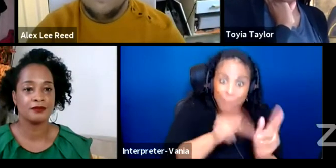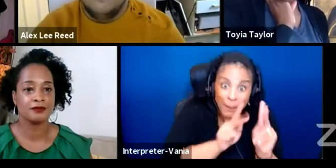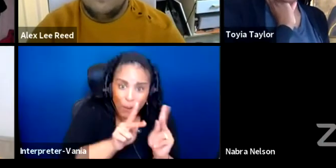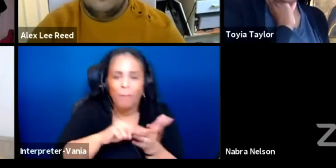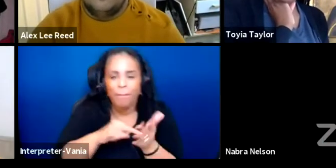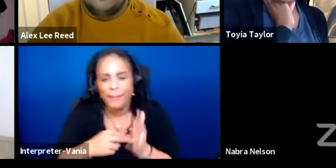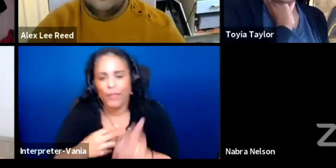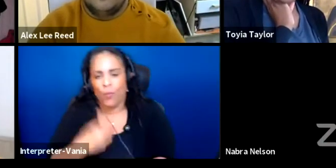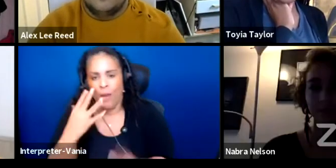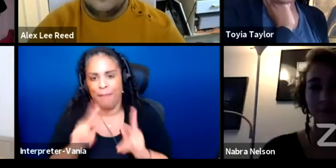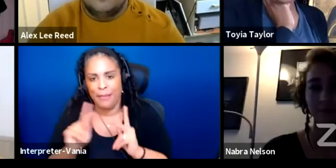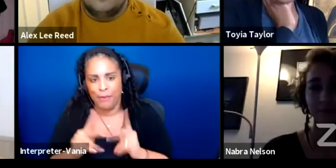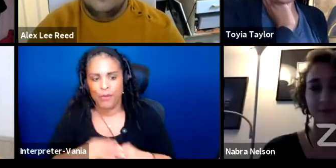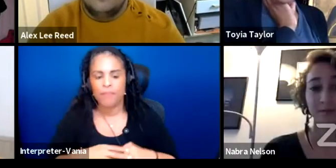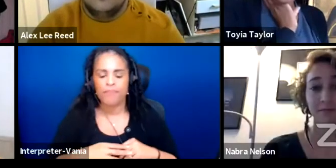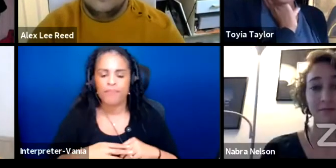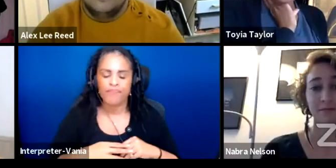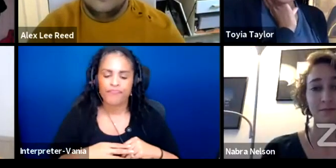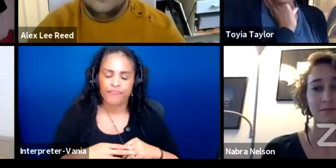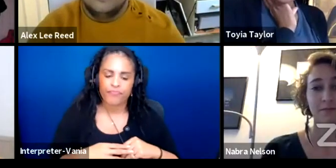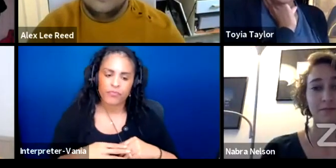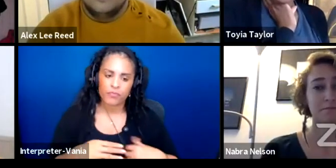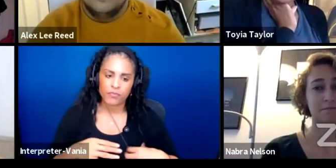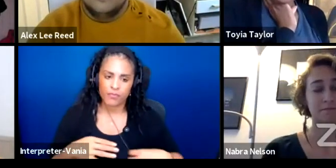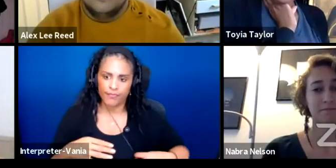so I think